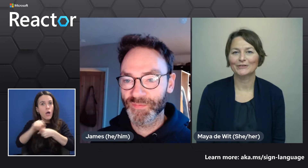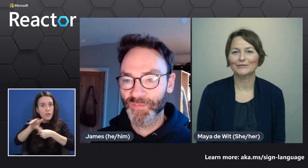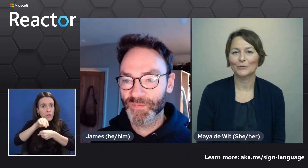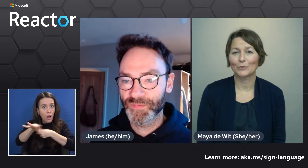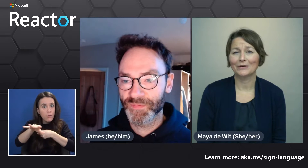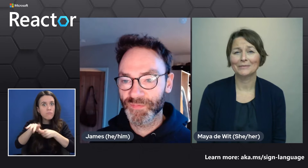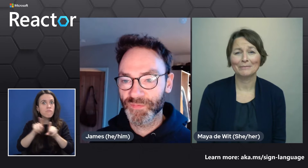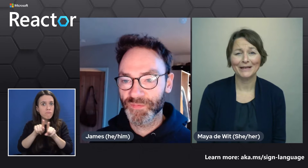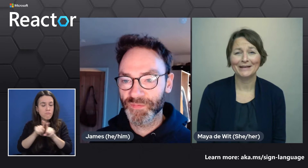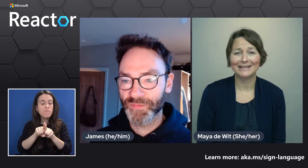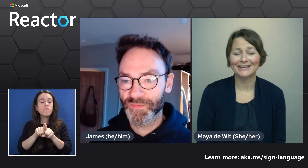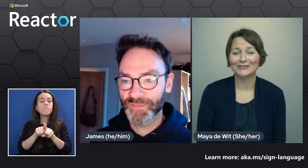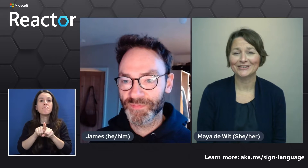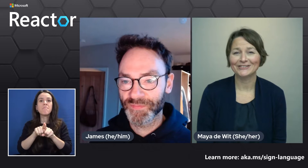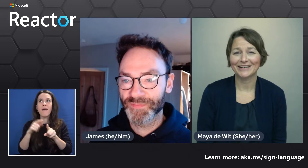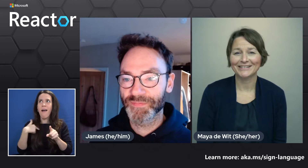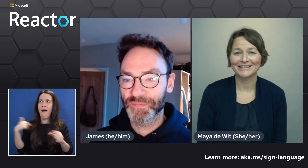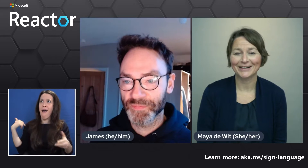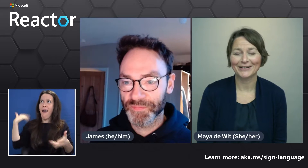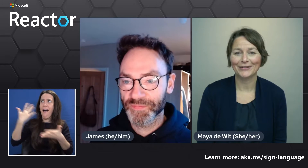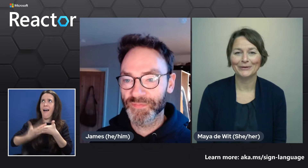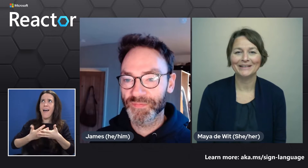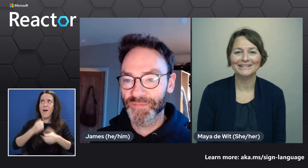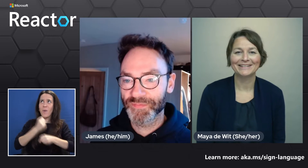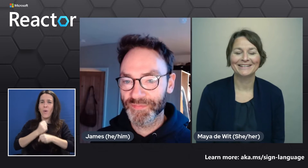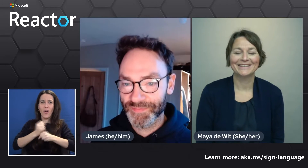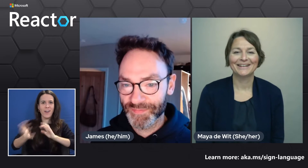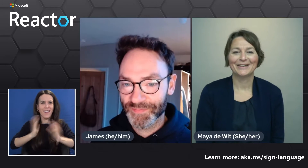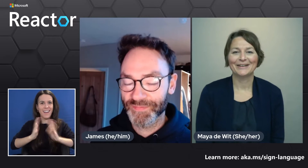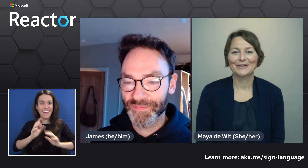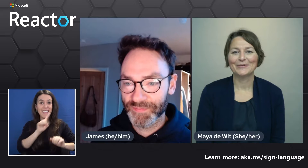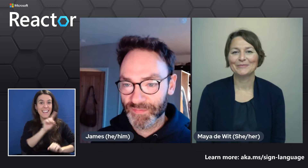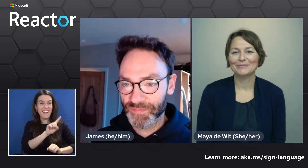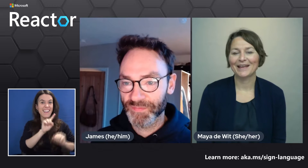interpreter for many, many years, since 1993.